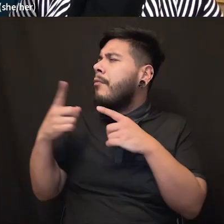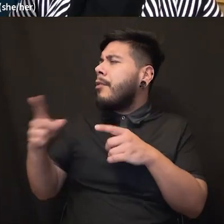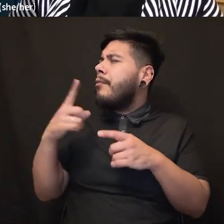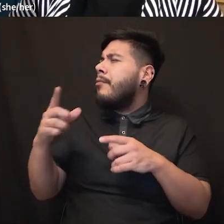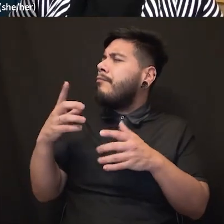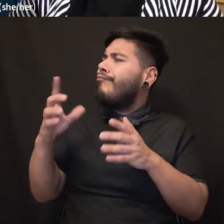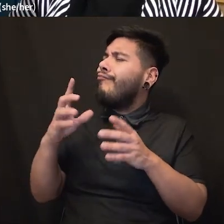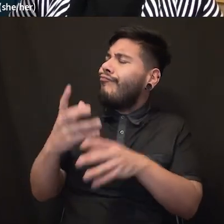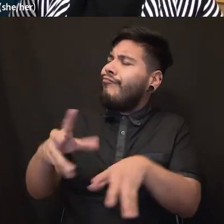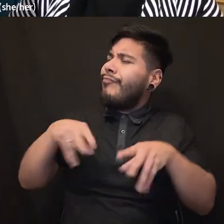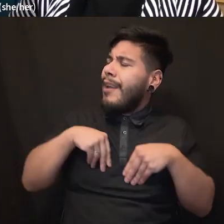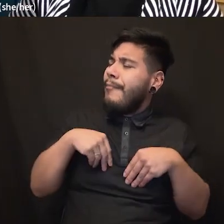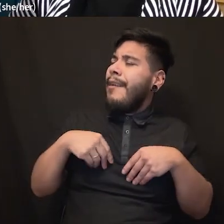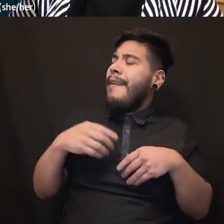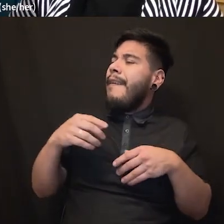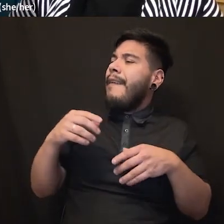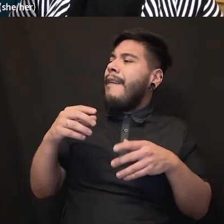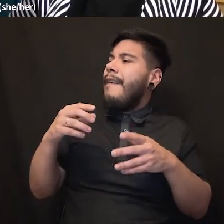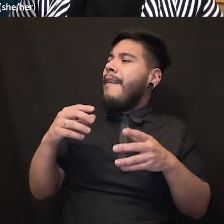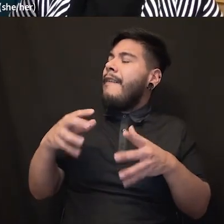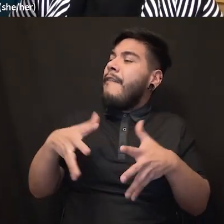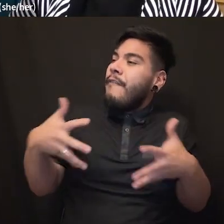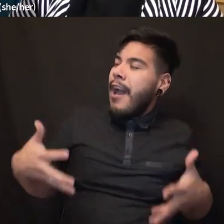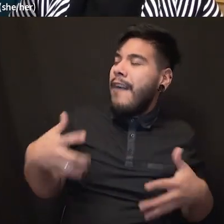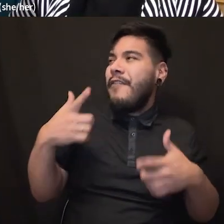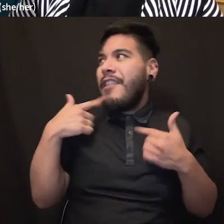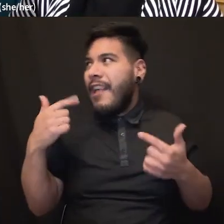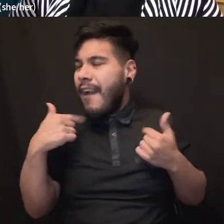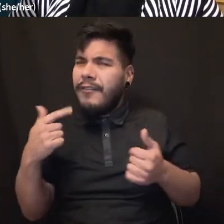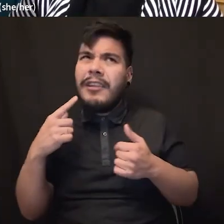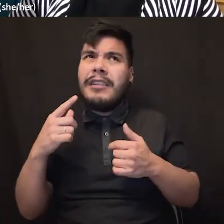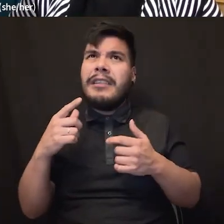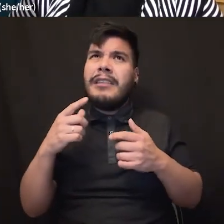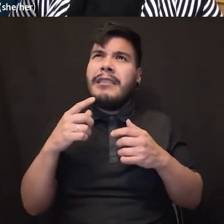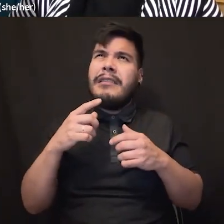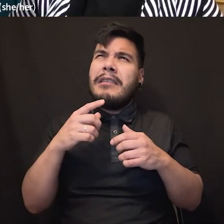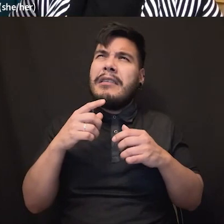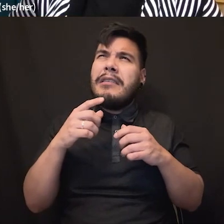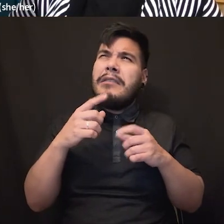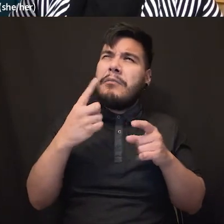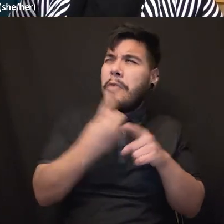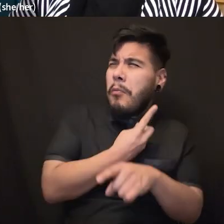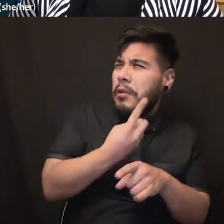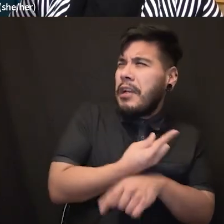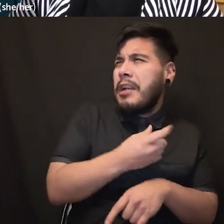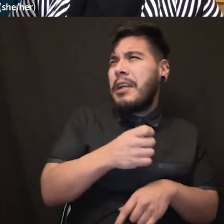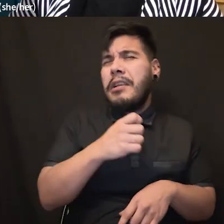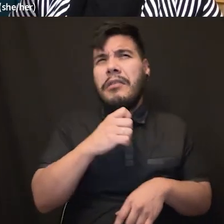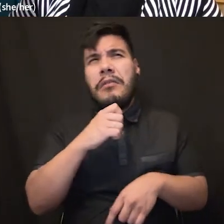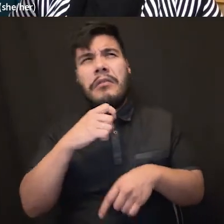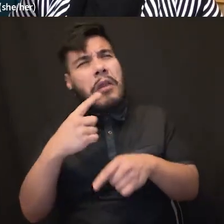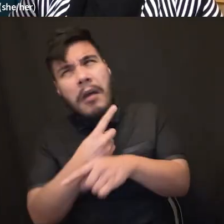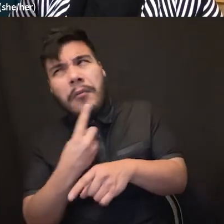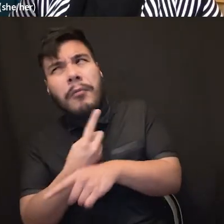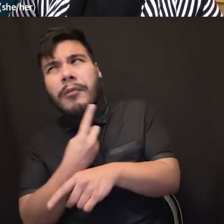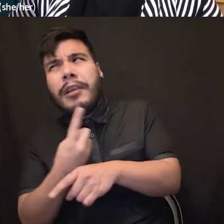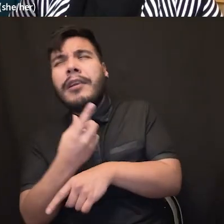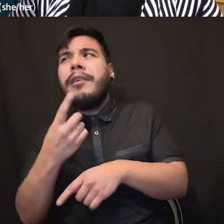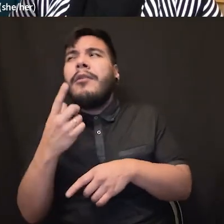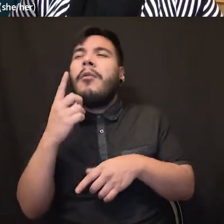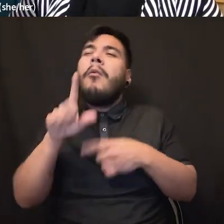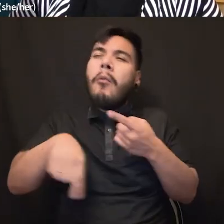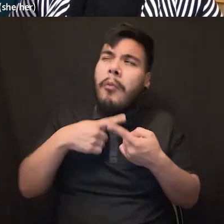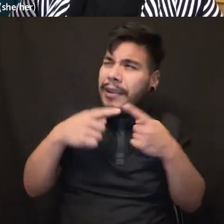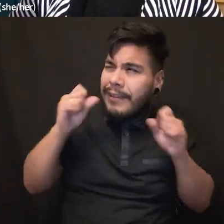it always offensive? Is there a way to do it where it's not at our expense? Like, when can your fat body be funny on